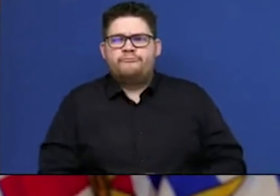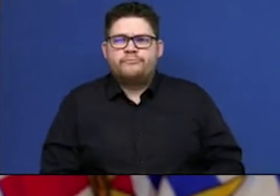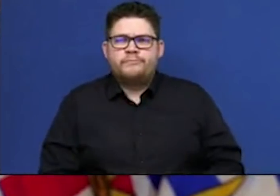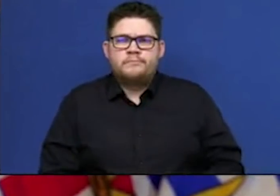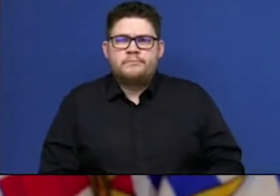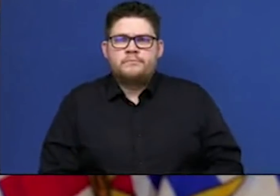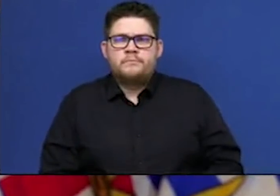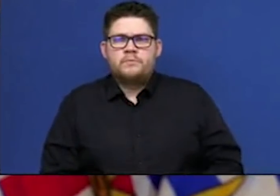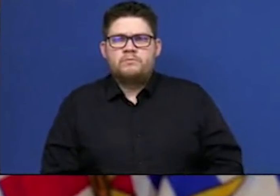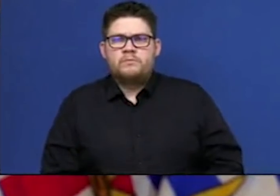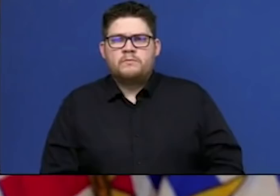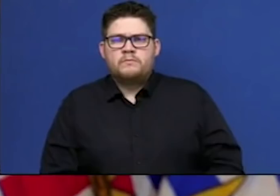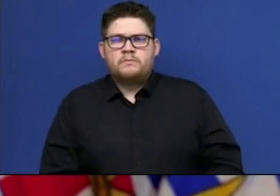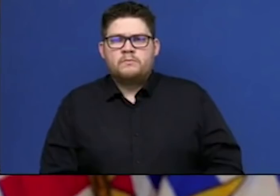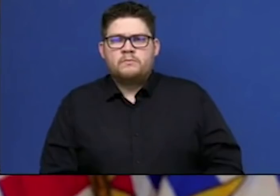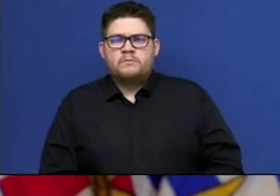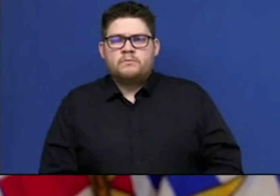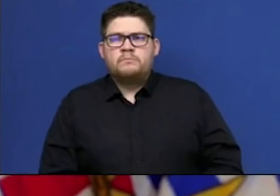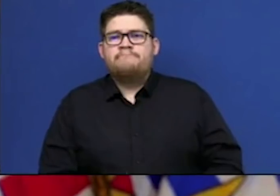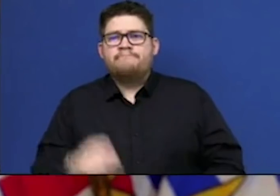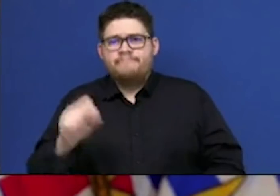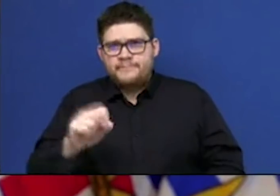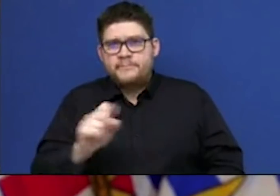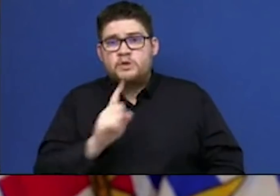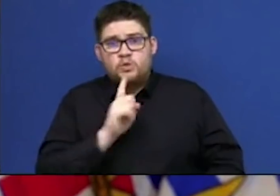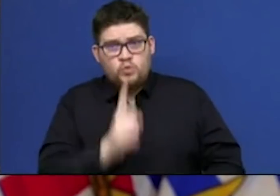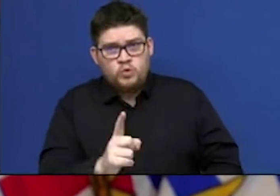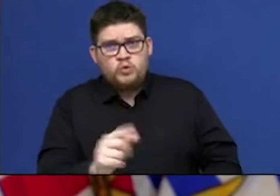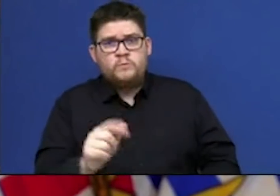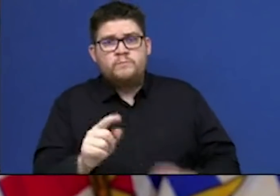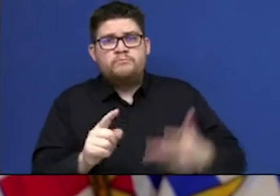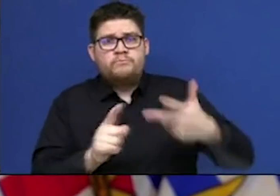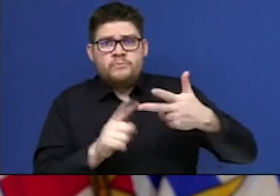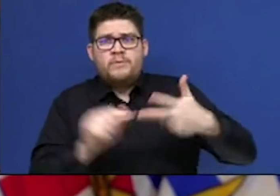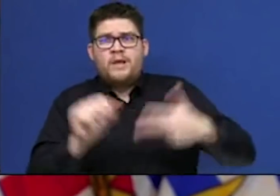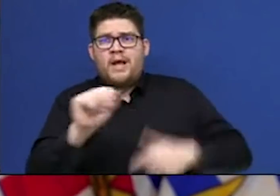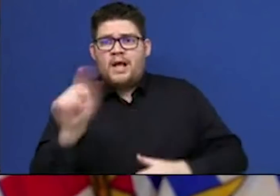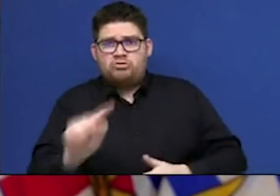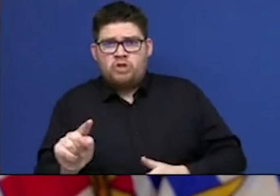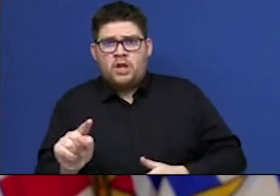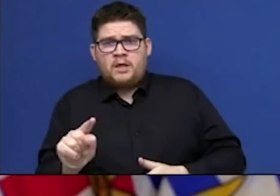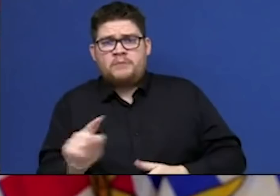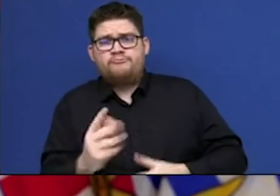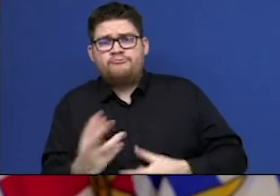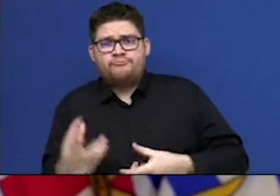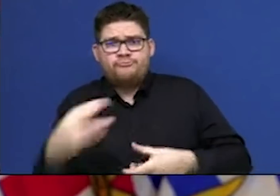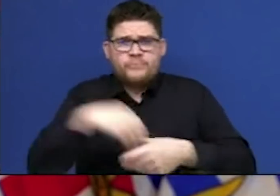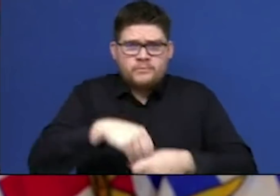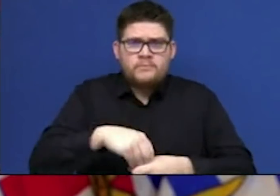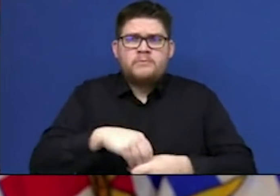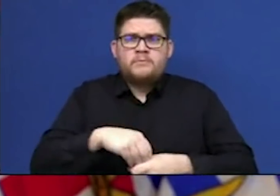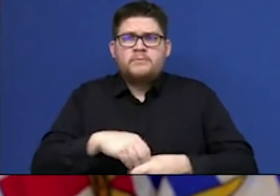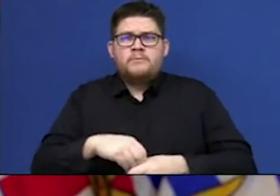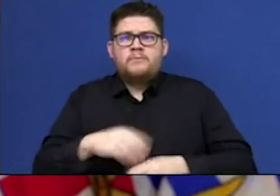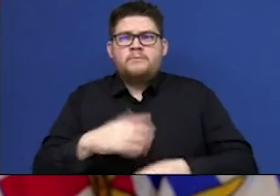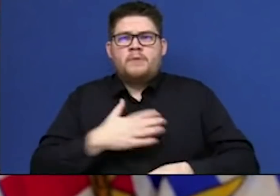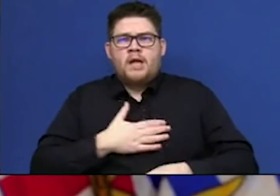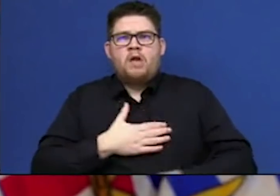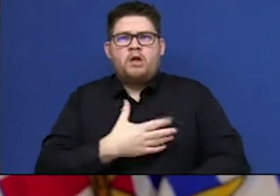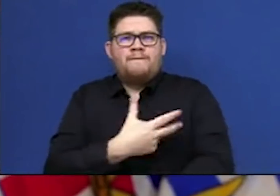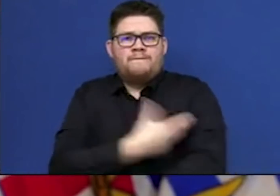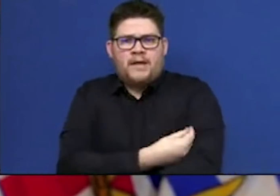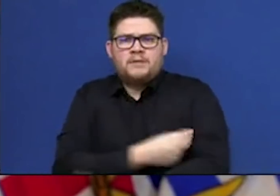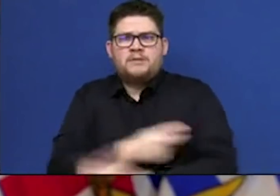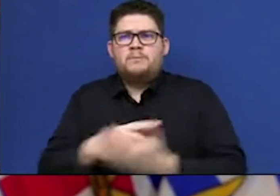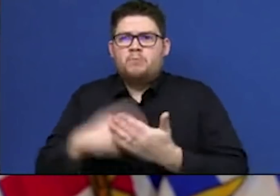been done that it is safe. We now are looking at our safety signals and taking action until